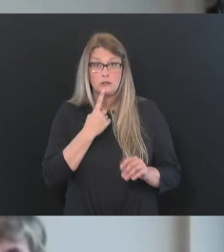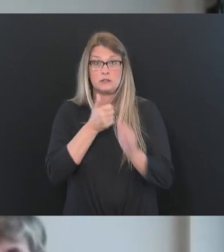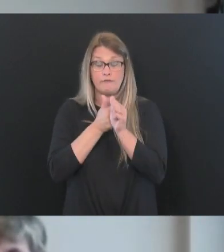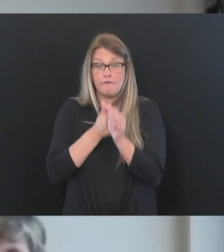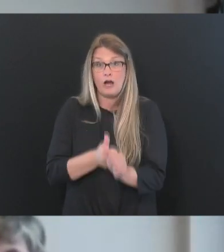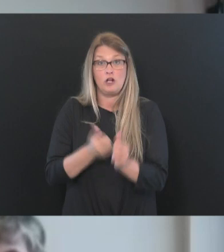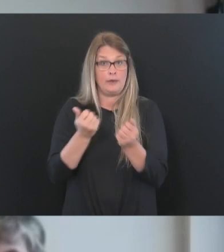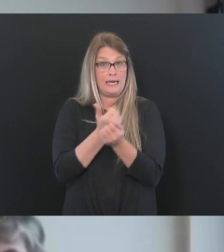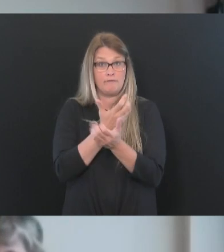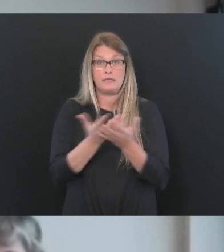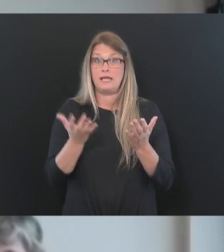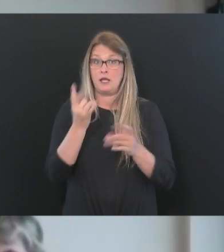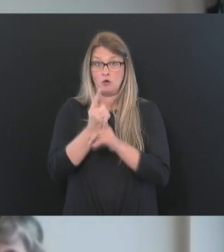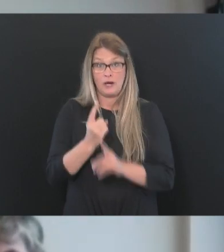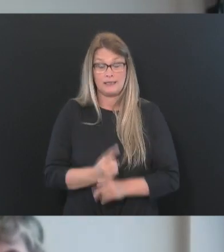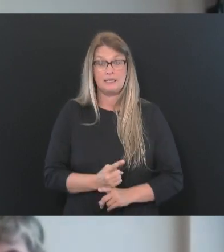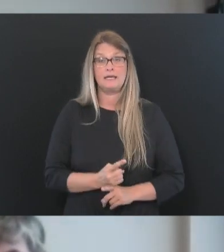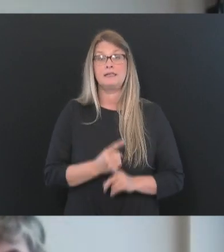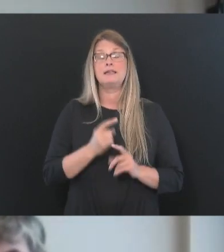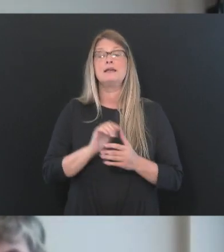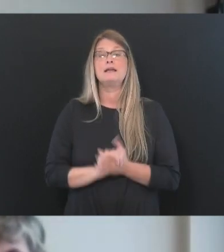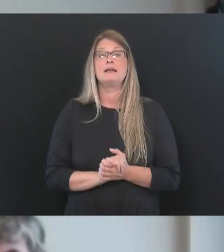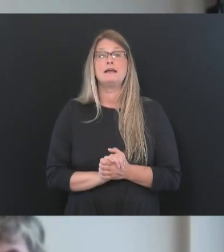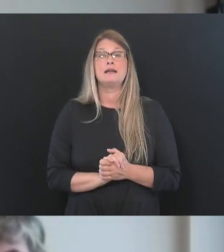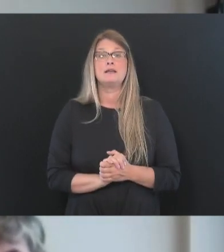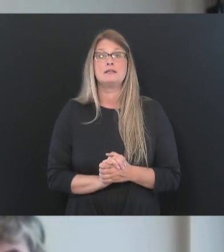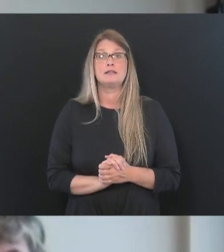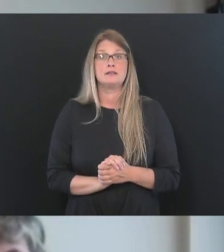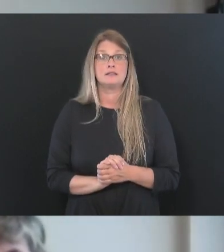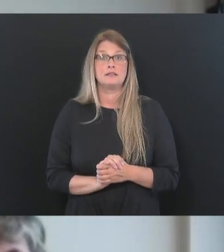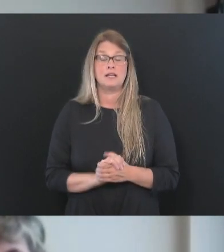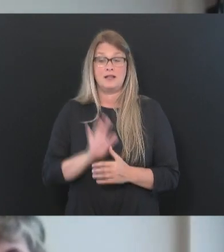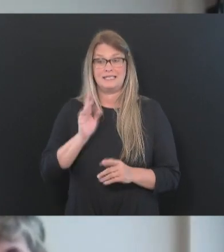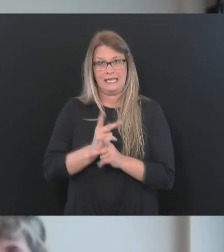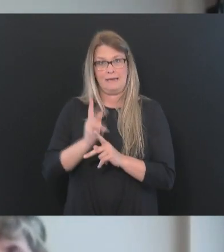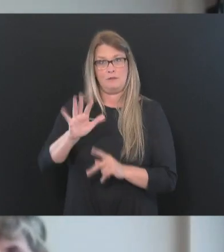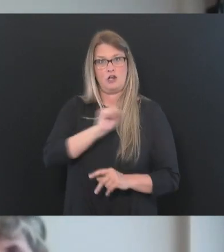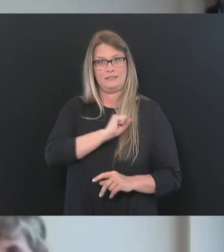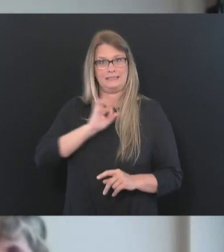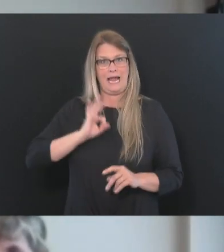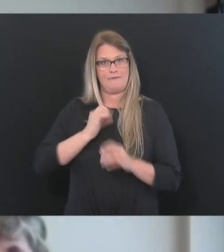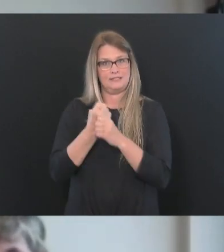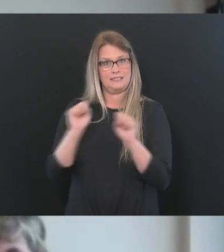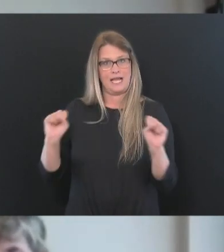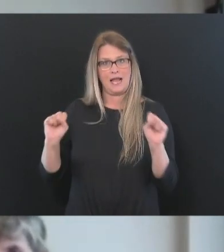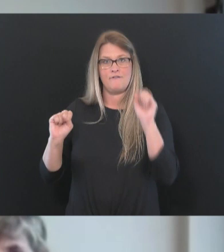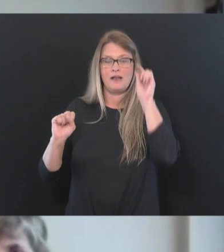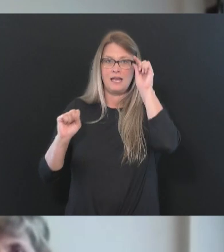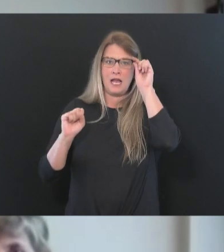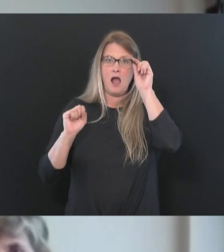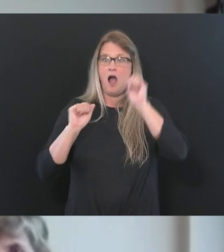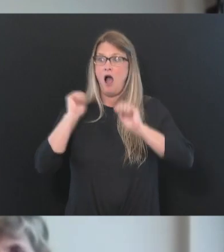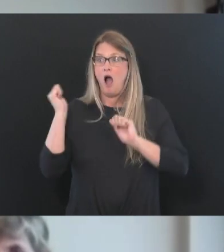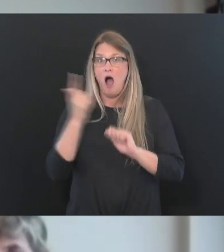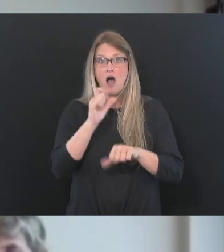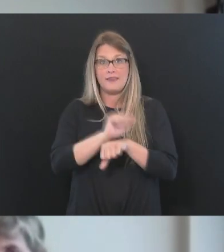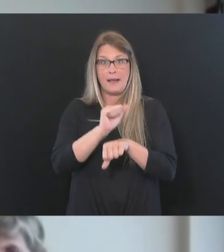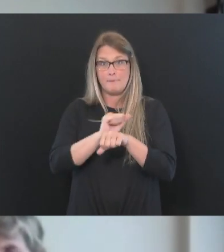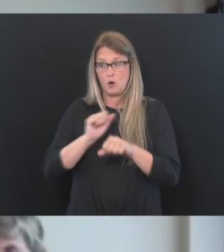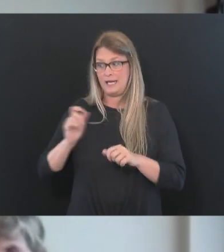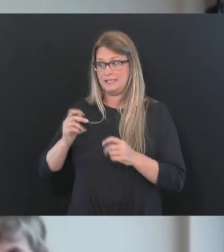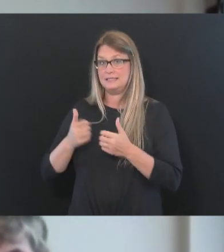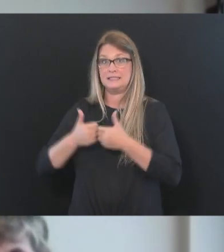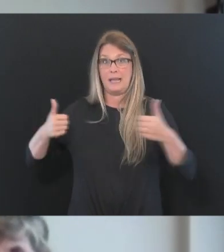this issue. The leadership had really taken seriously keeping their staff safe. So they had spaced their employees. They had taken lots